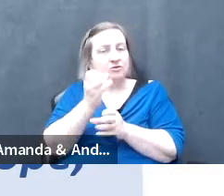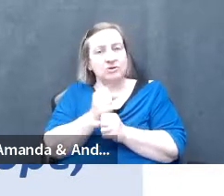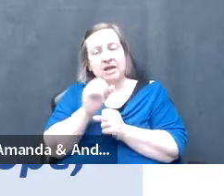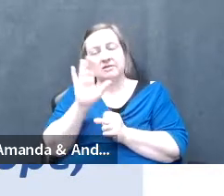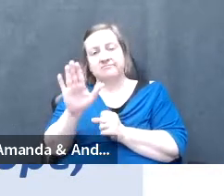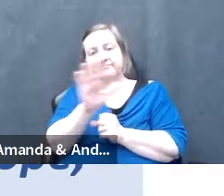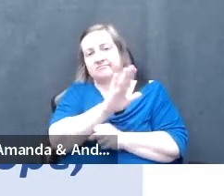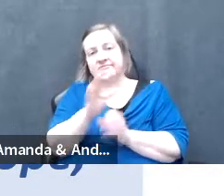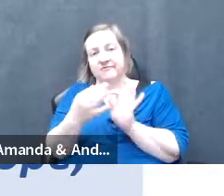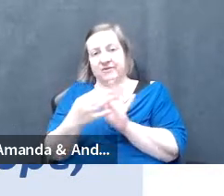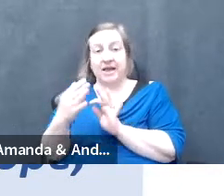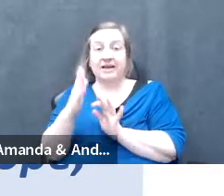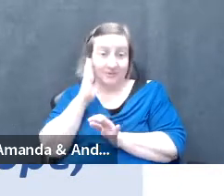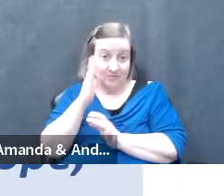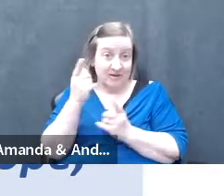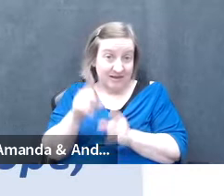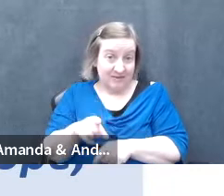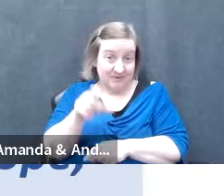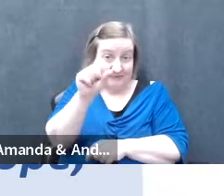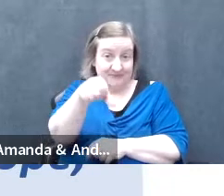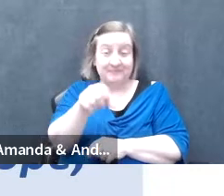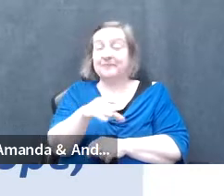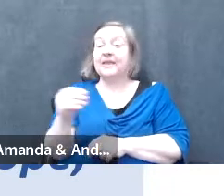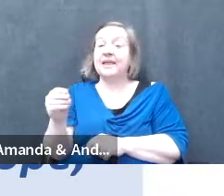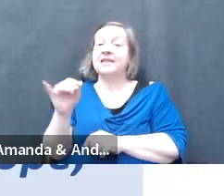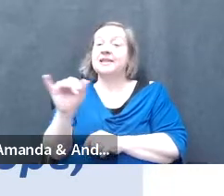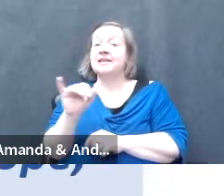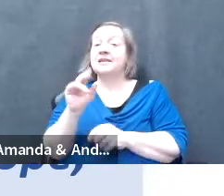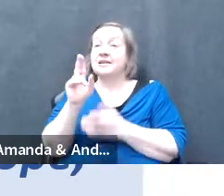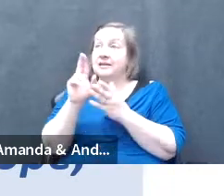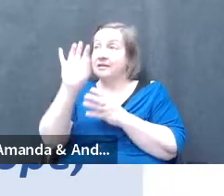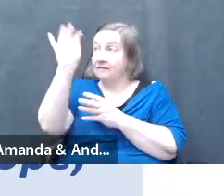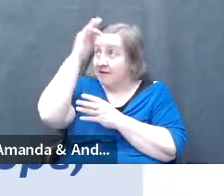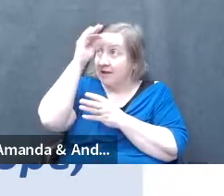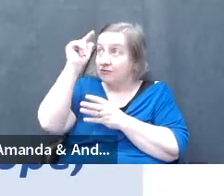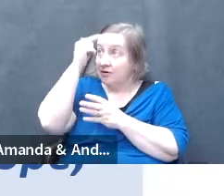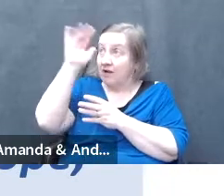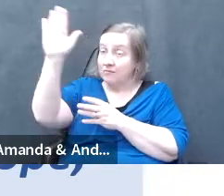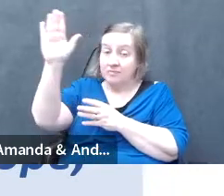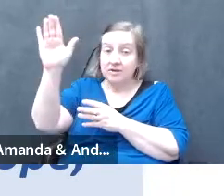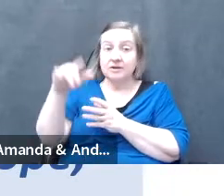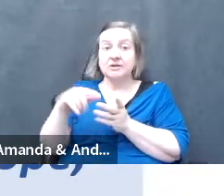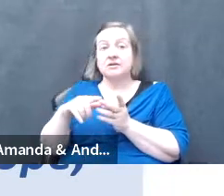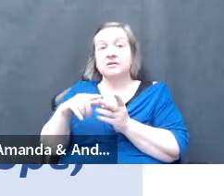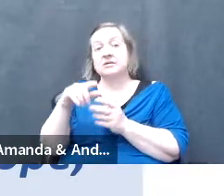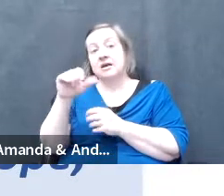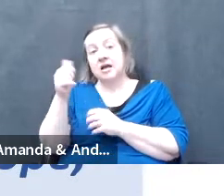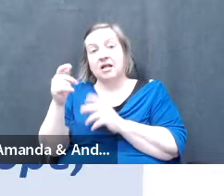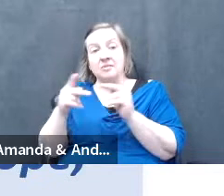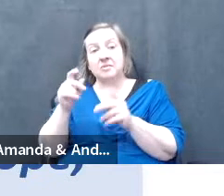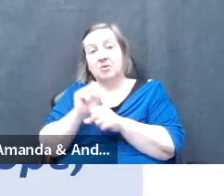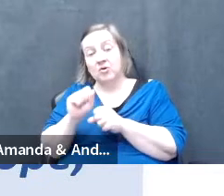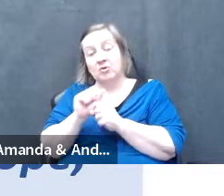is coming as well. And then using the federal government, Vibrant and SAMHSA and others are working kind of